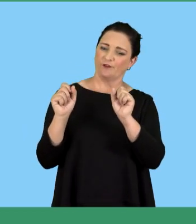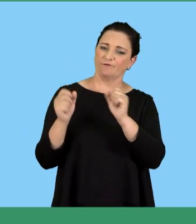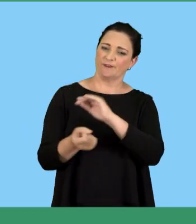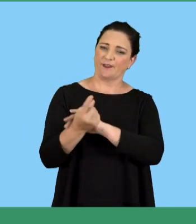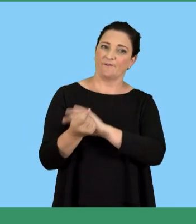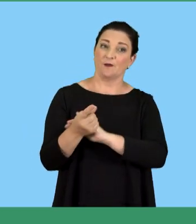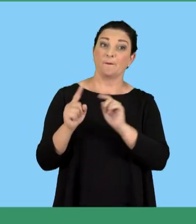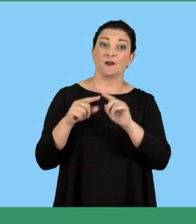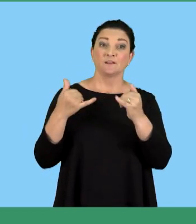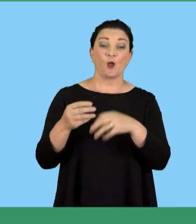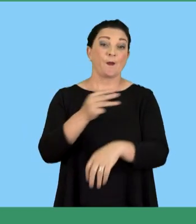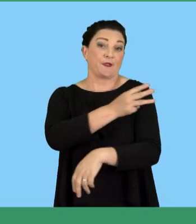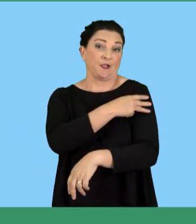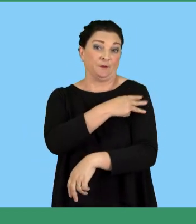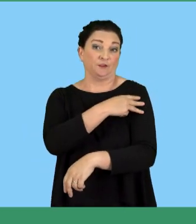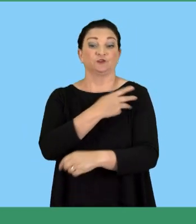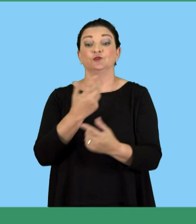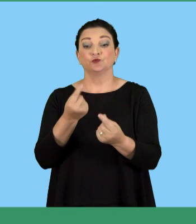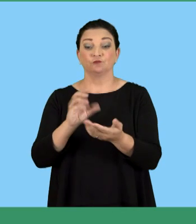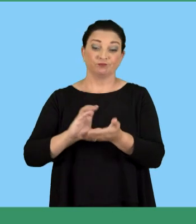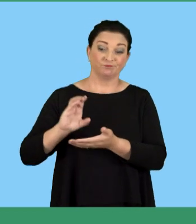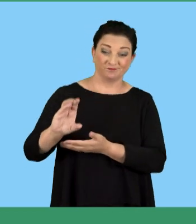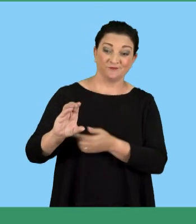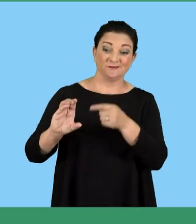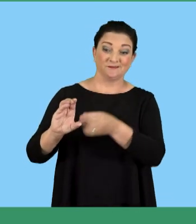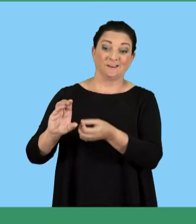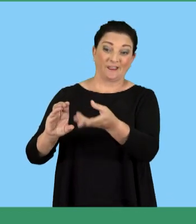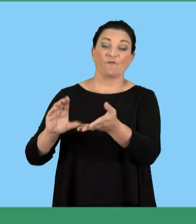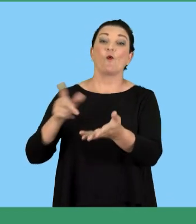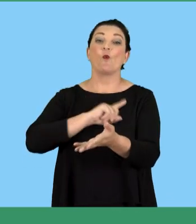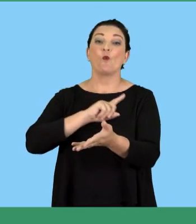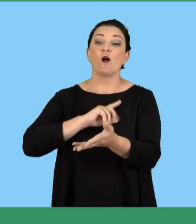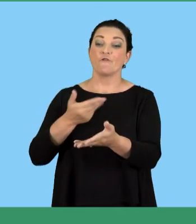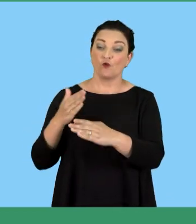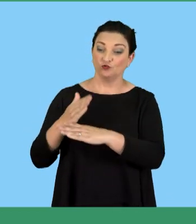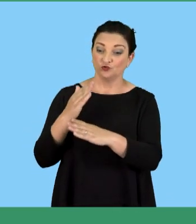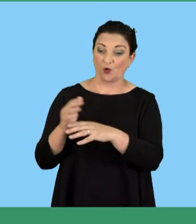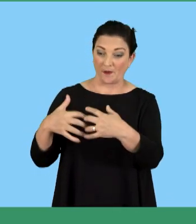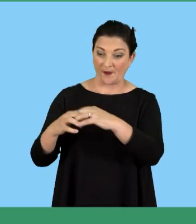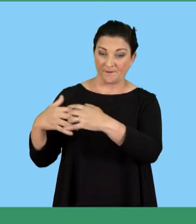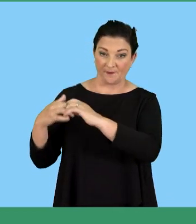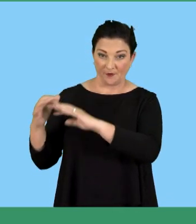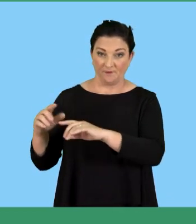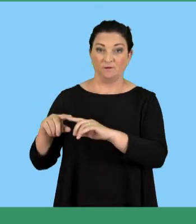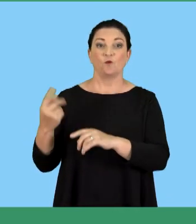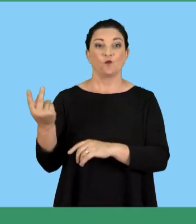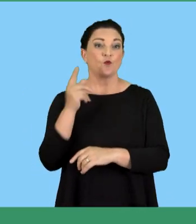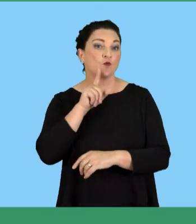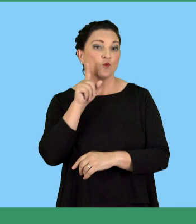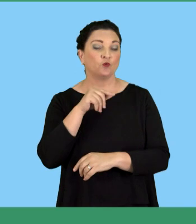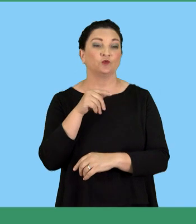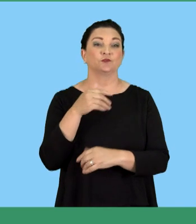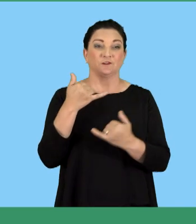management of Gallant Events invests in job creation projects. They also offer their stretch